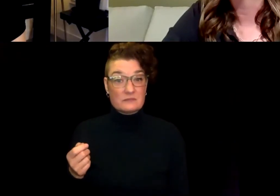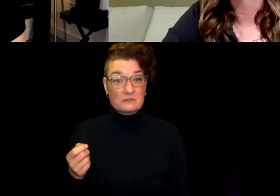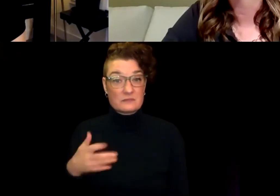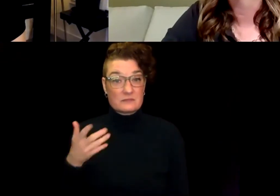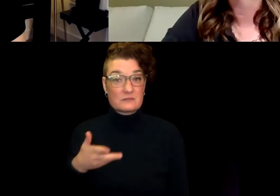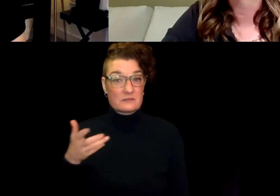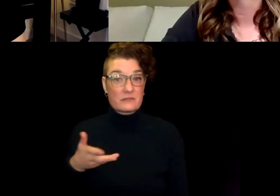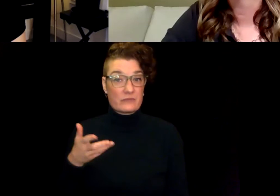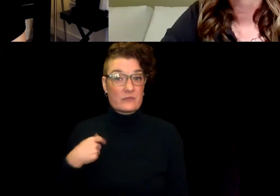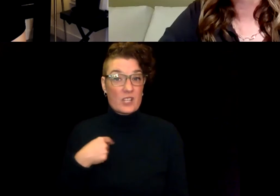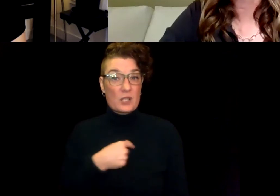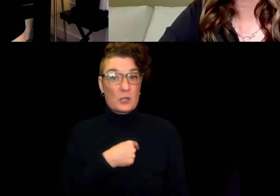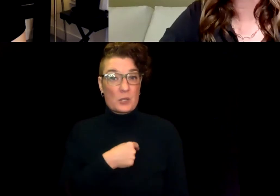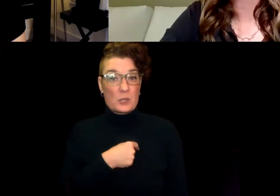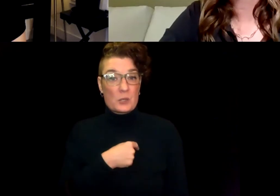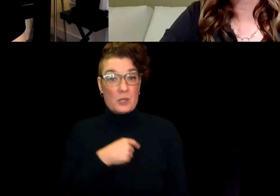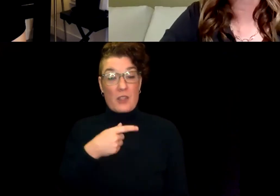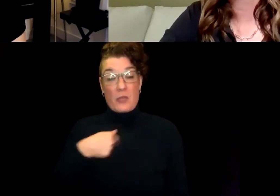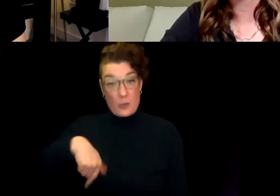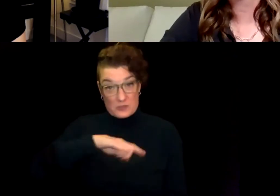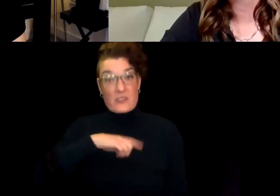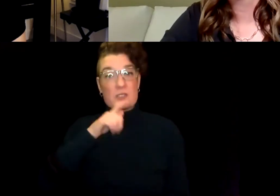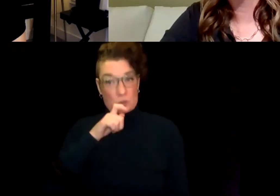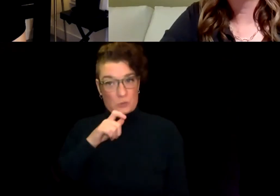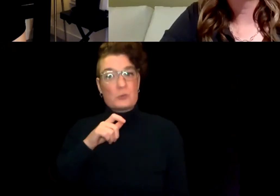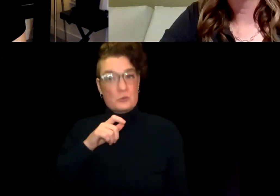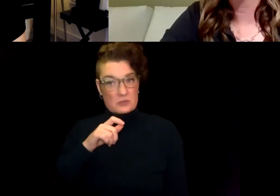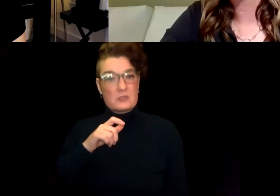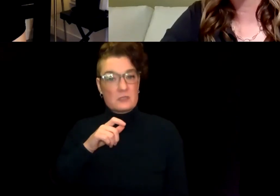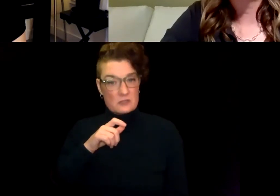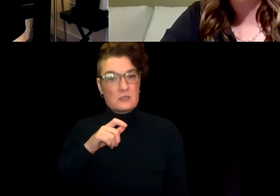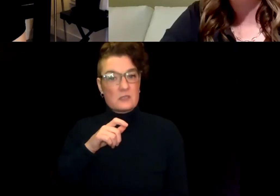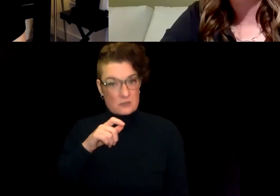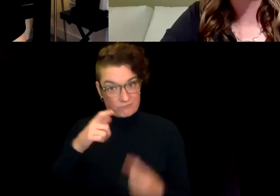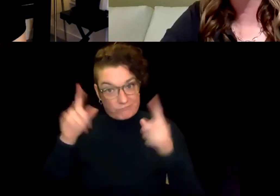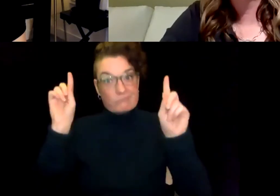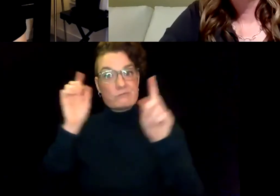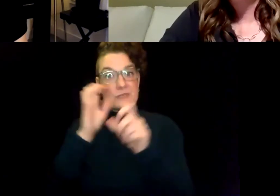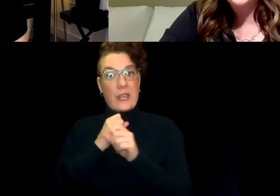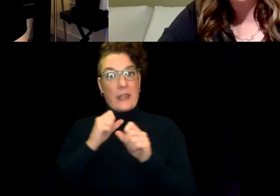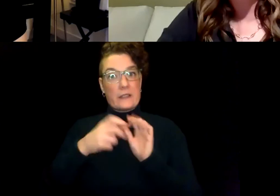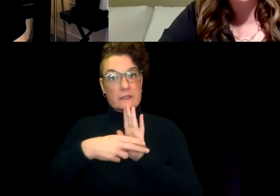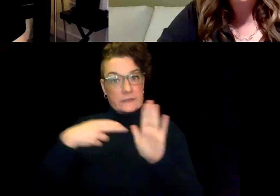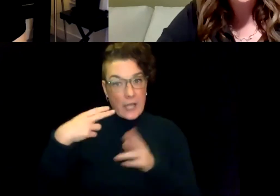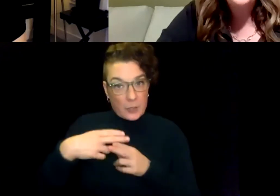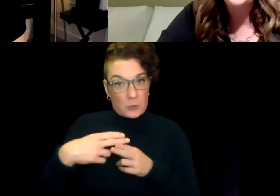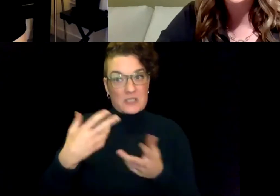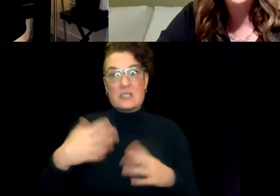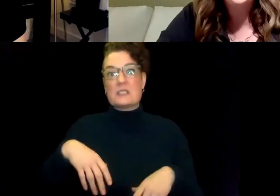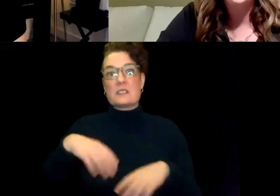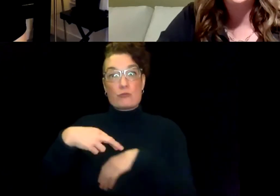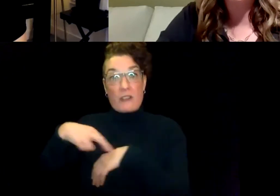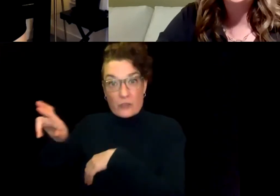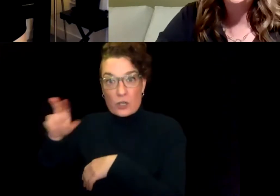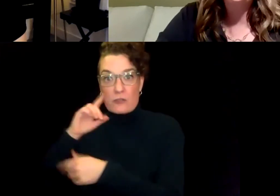we can, those of us who have been able to get the diagnoses, get the referrals, can think about how we